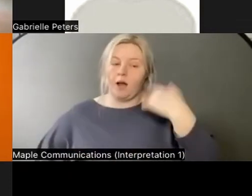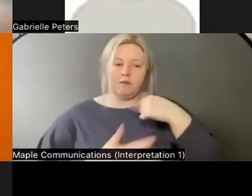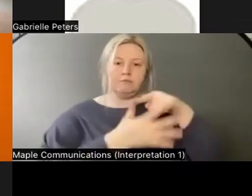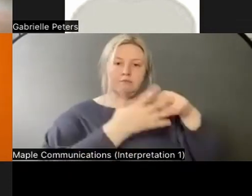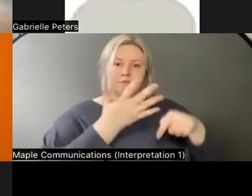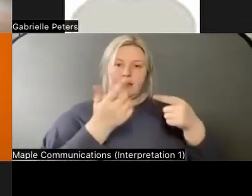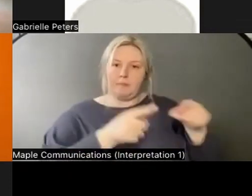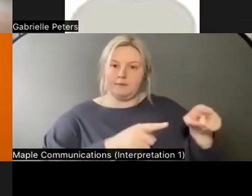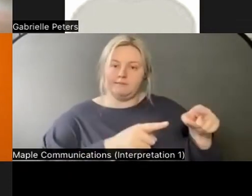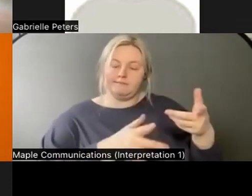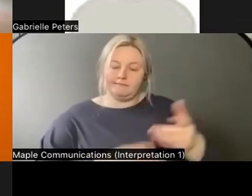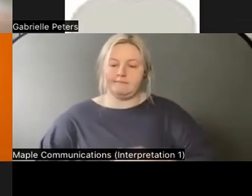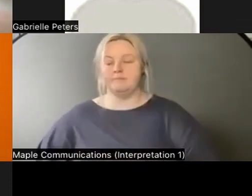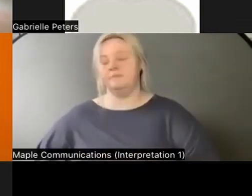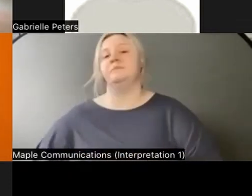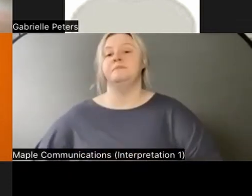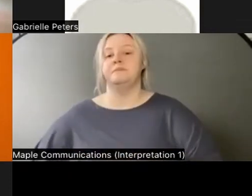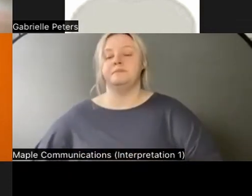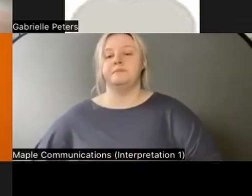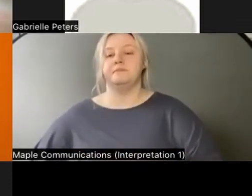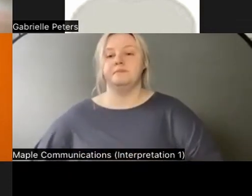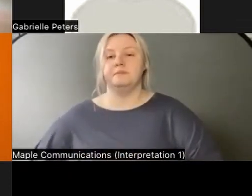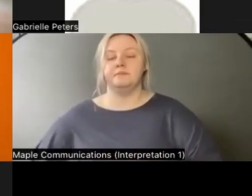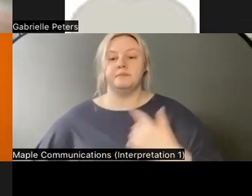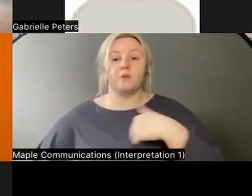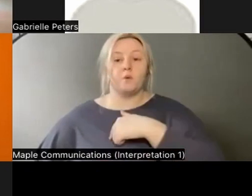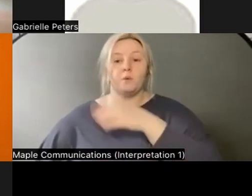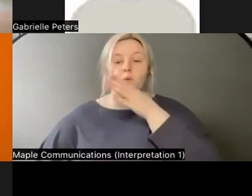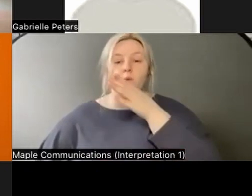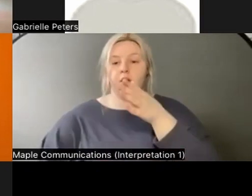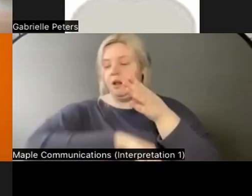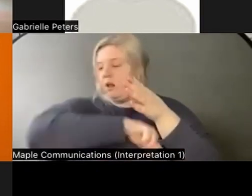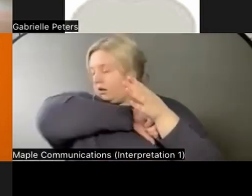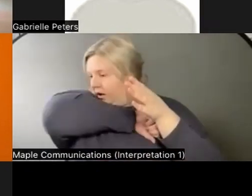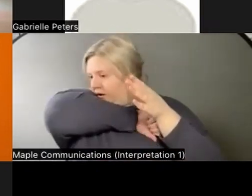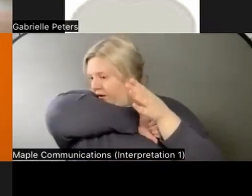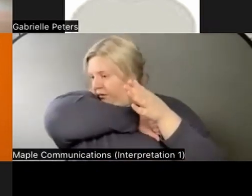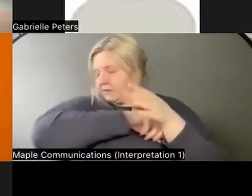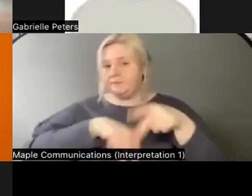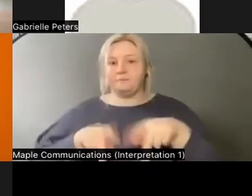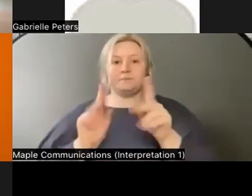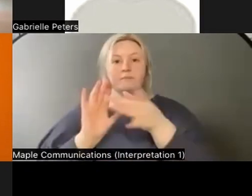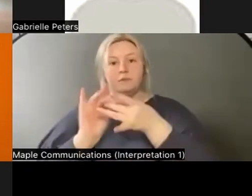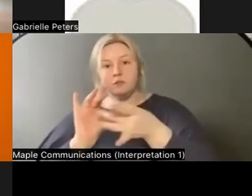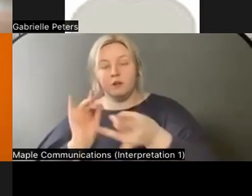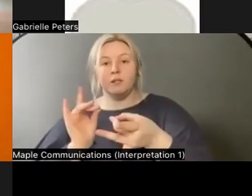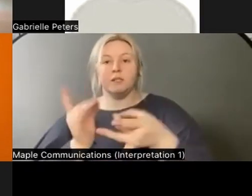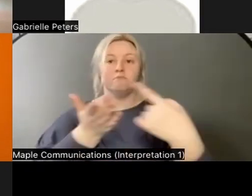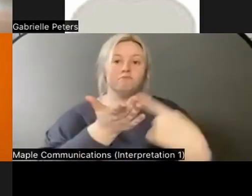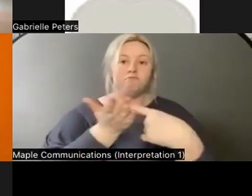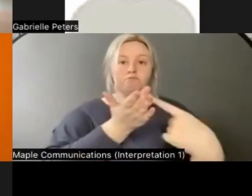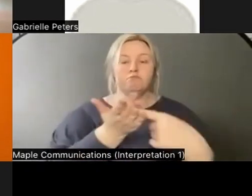We are going to have things open for comment and discussion after